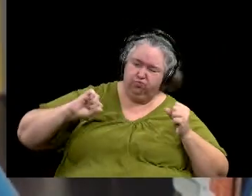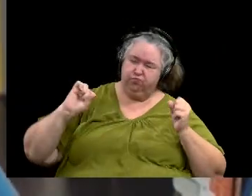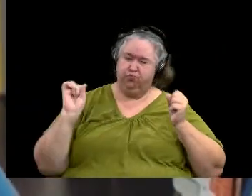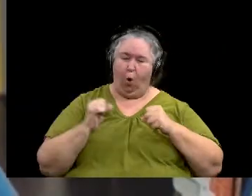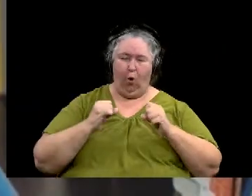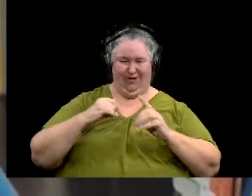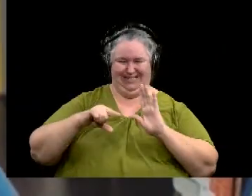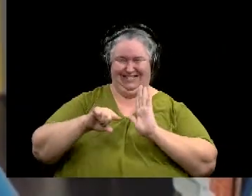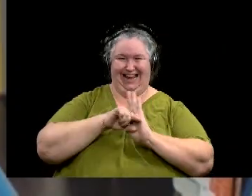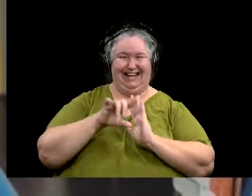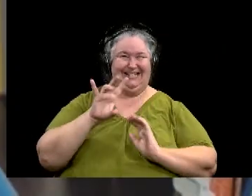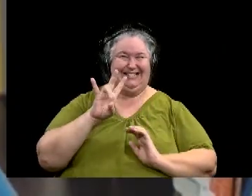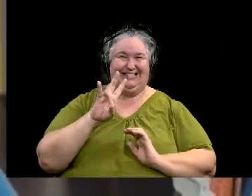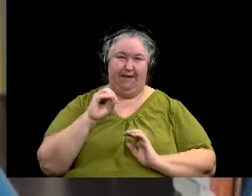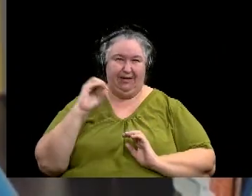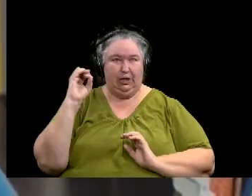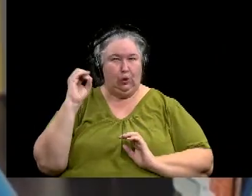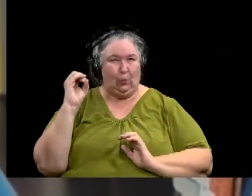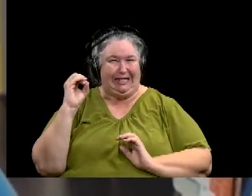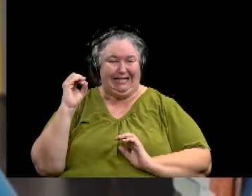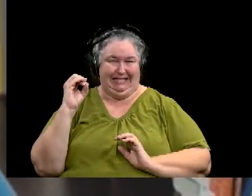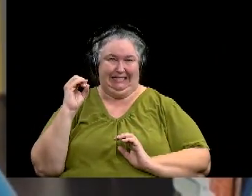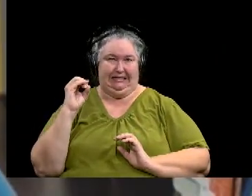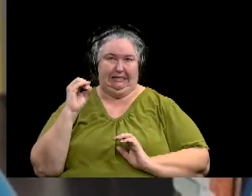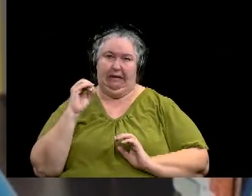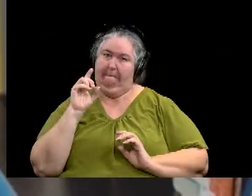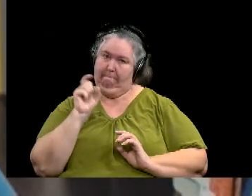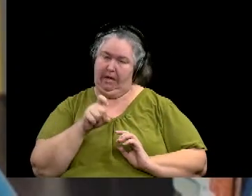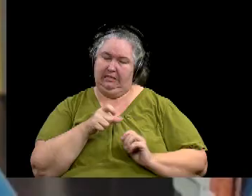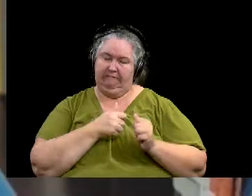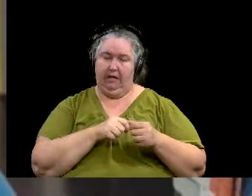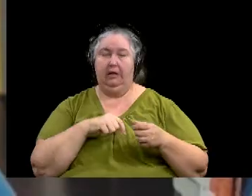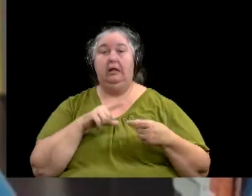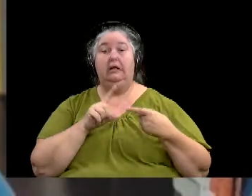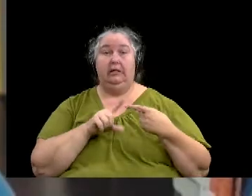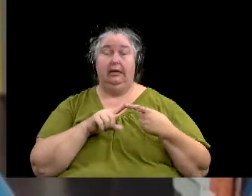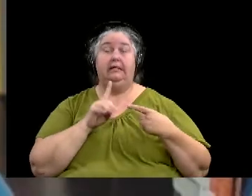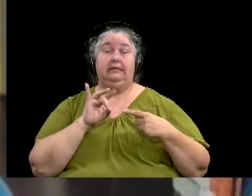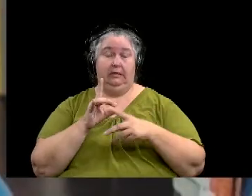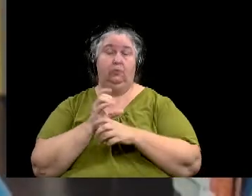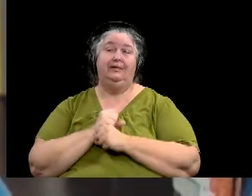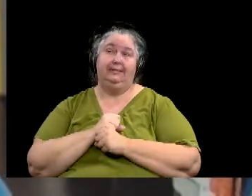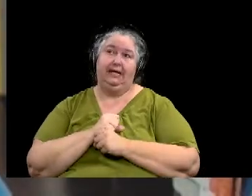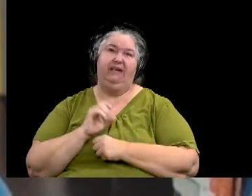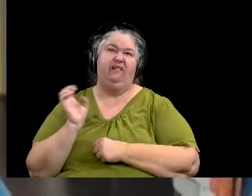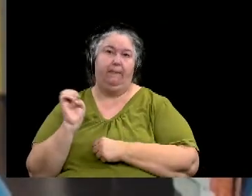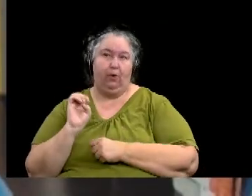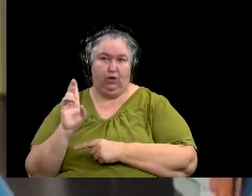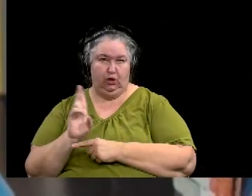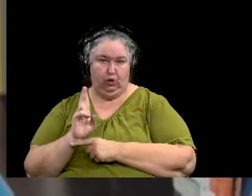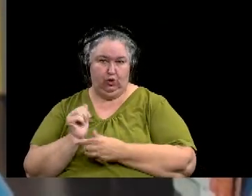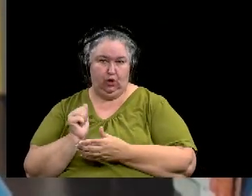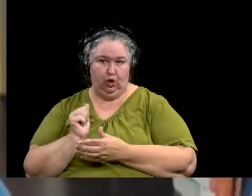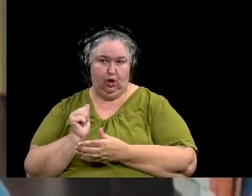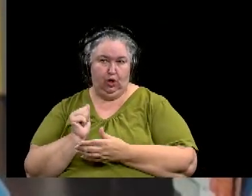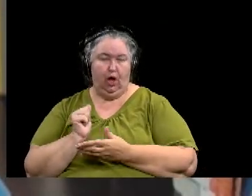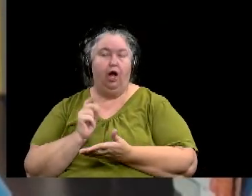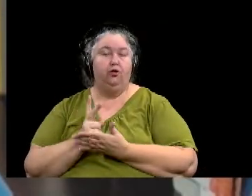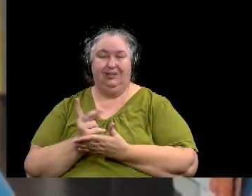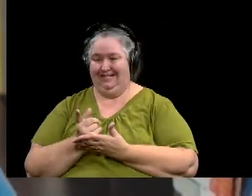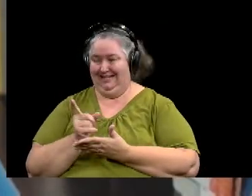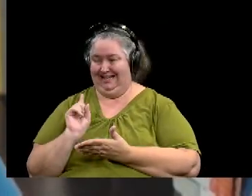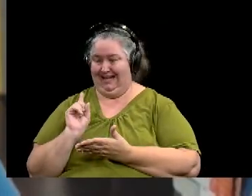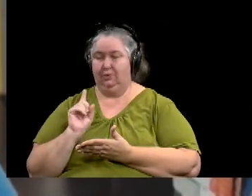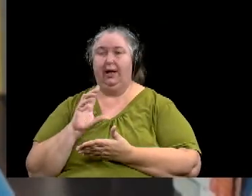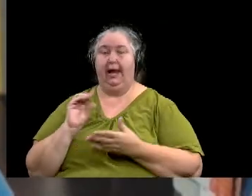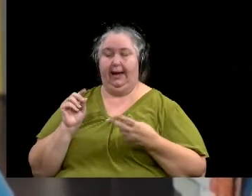previously mentioned, the Pfizer vaccine did receive its emergency use authorization last week, and the Moderna vaccine is being reviewed this week. So